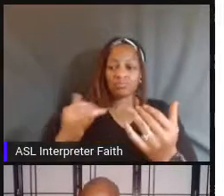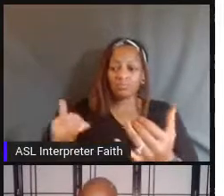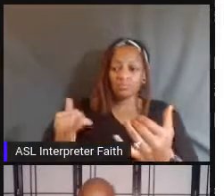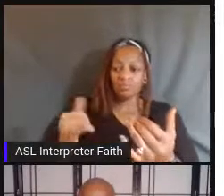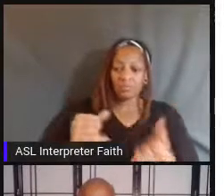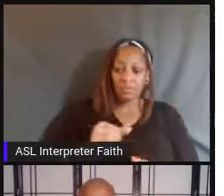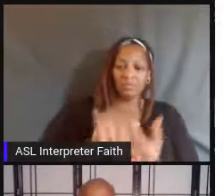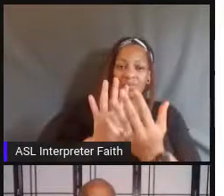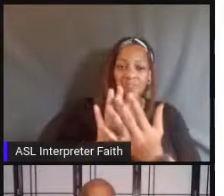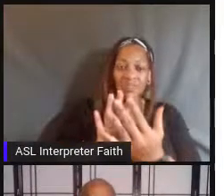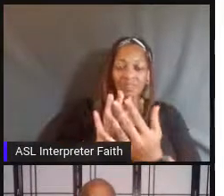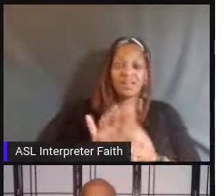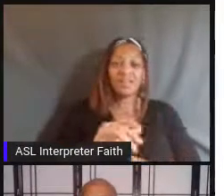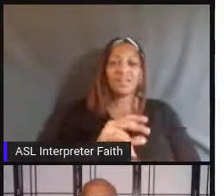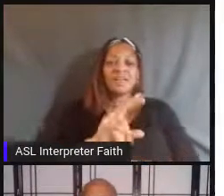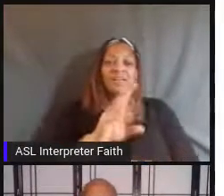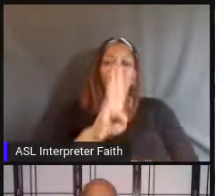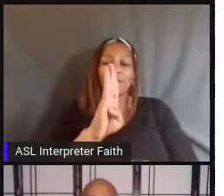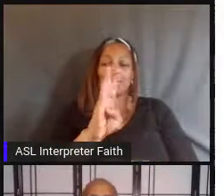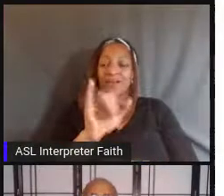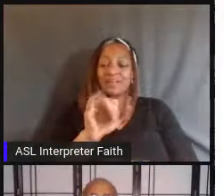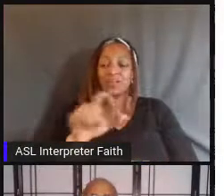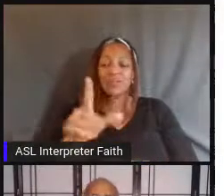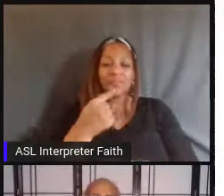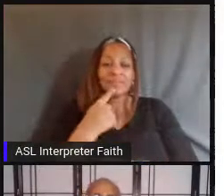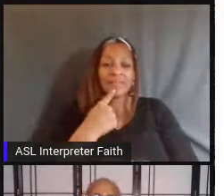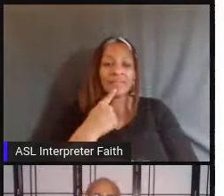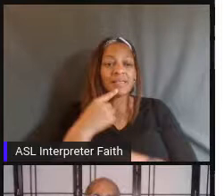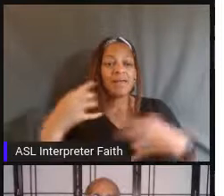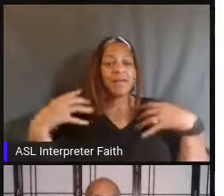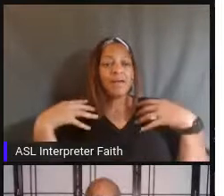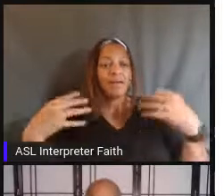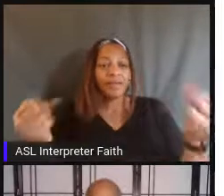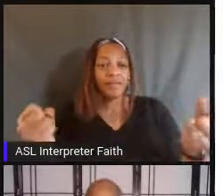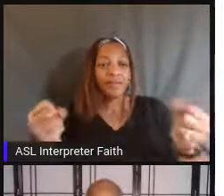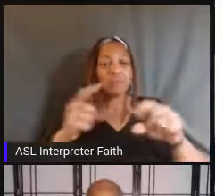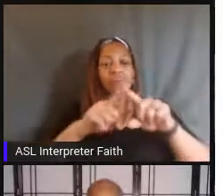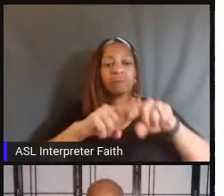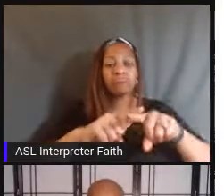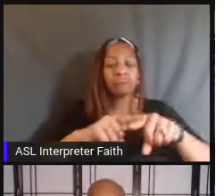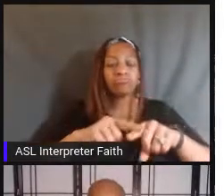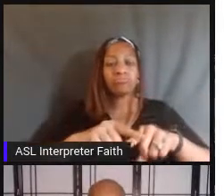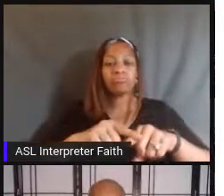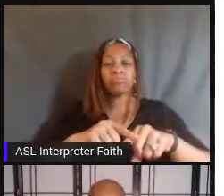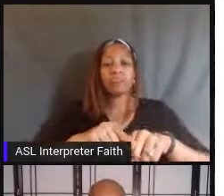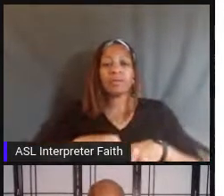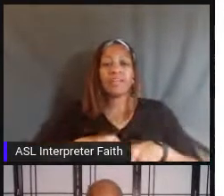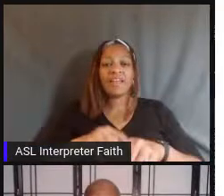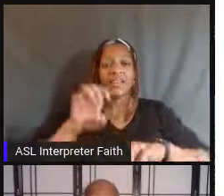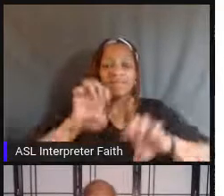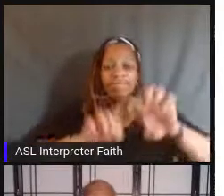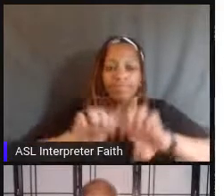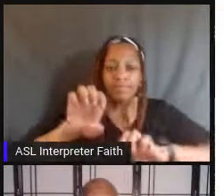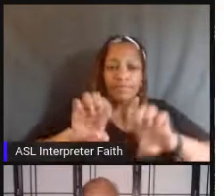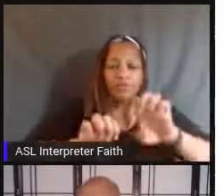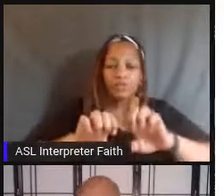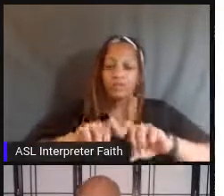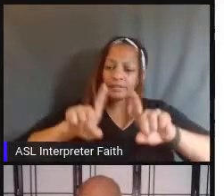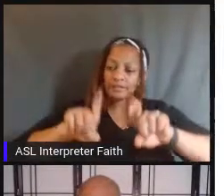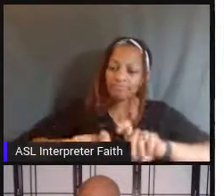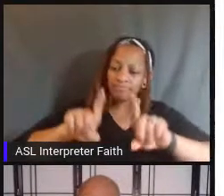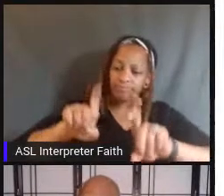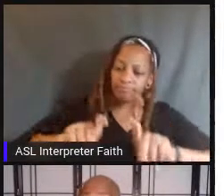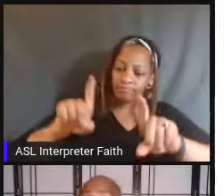because as Bessel says, healing depends on experiential knowledge, not